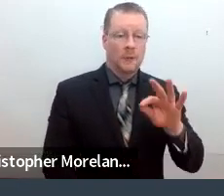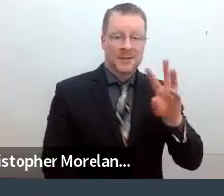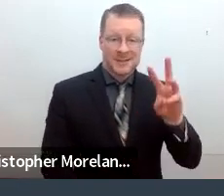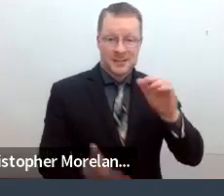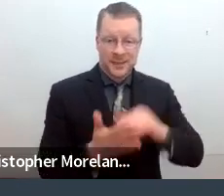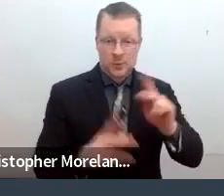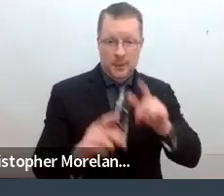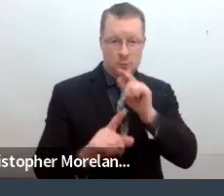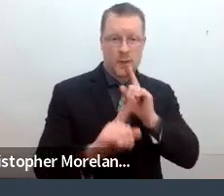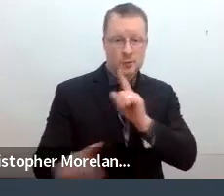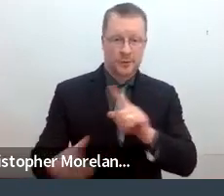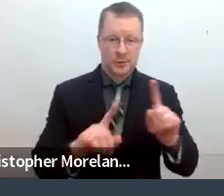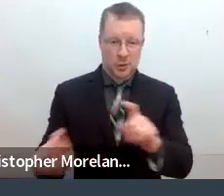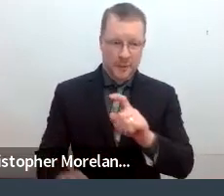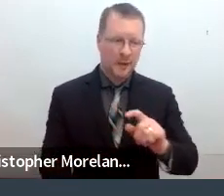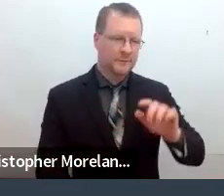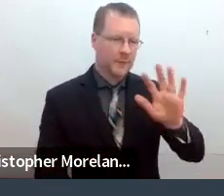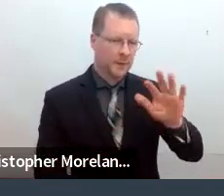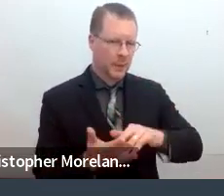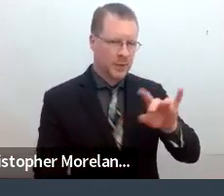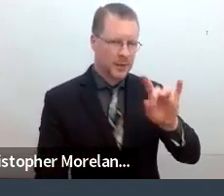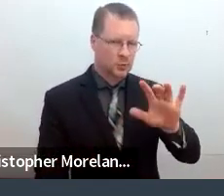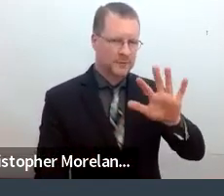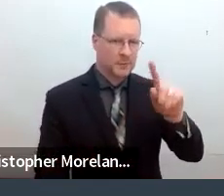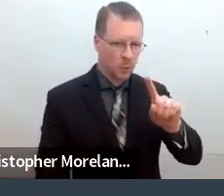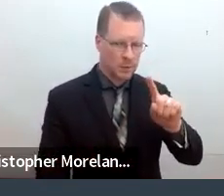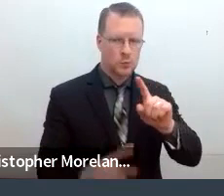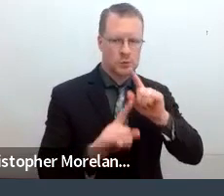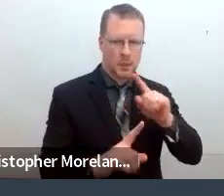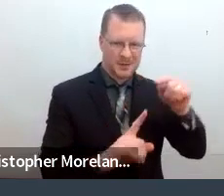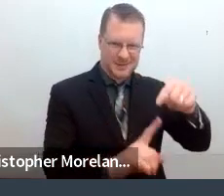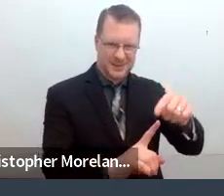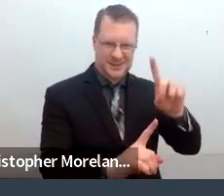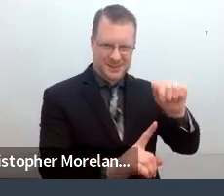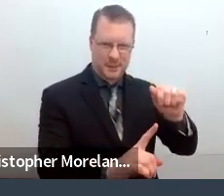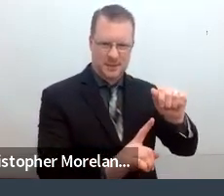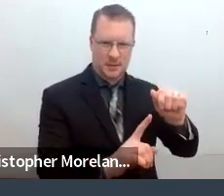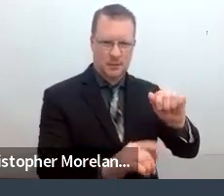In terms of our results, of the 6,000 people queried,